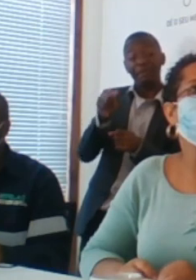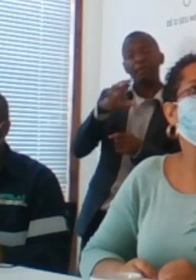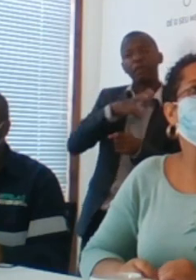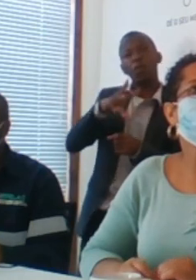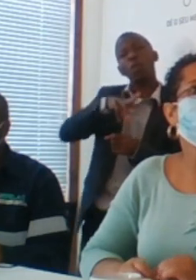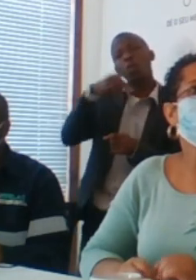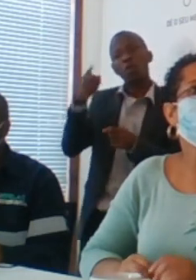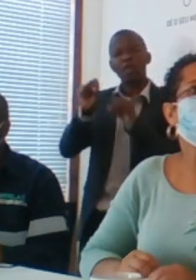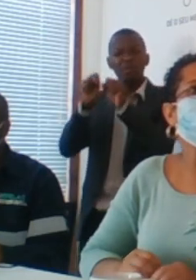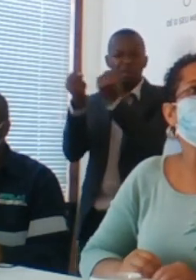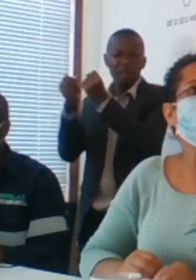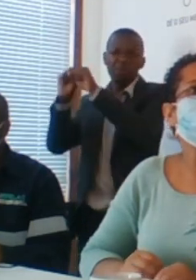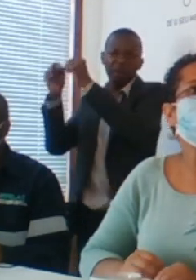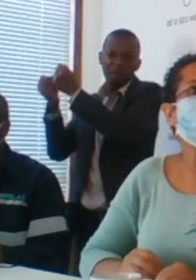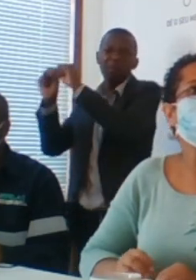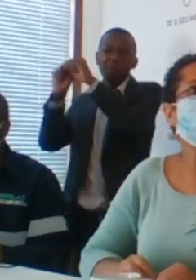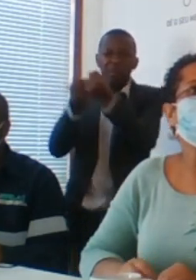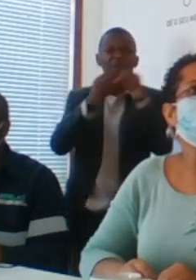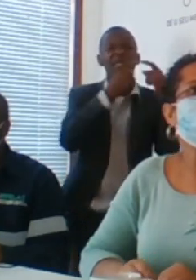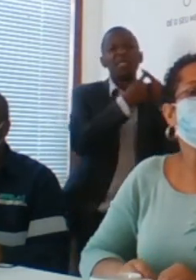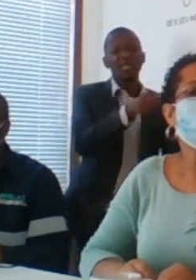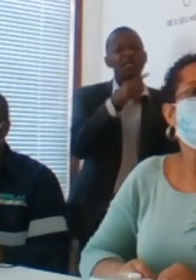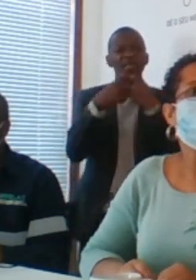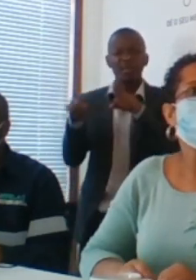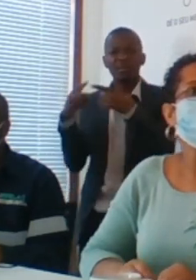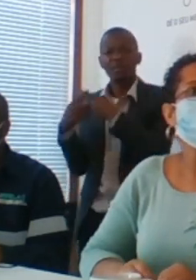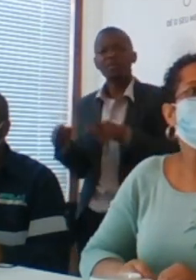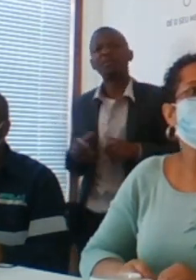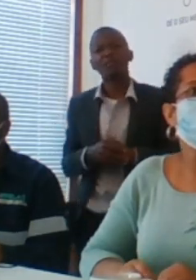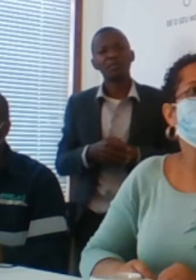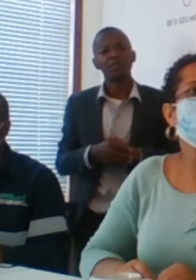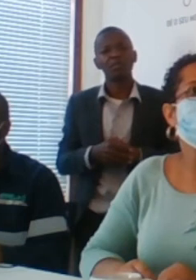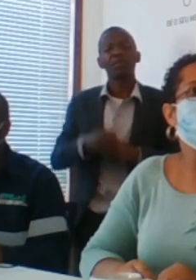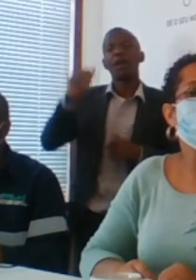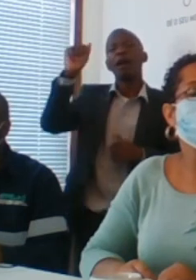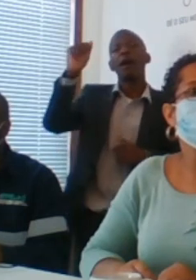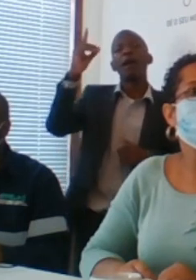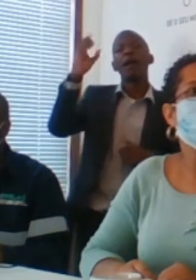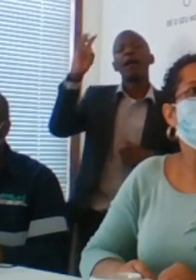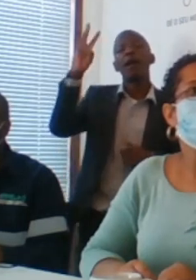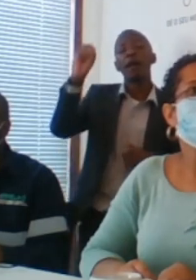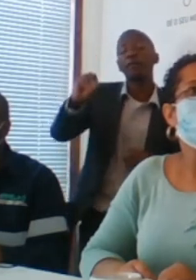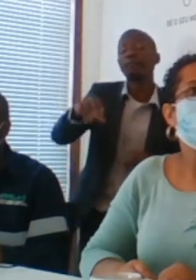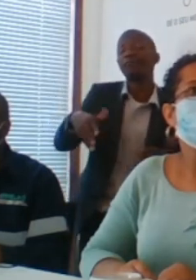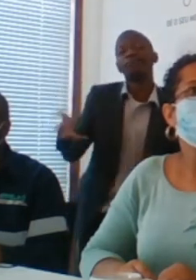organizations also dealing with people with disabilities in Mozambique. We have ADEMU,